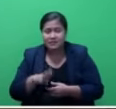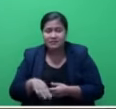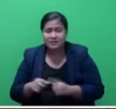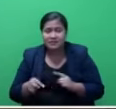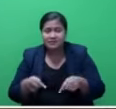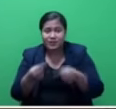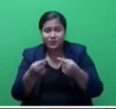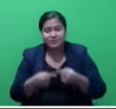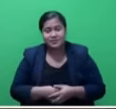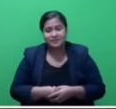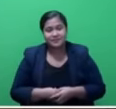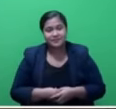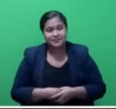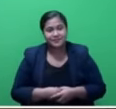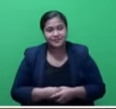the motion?